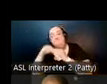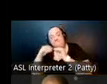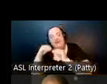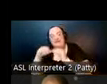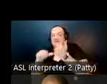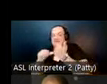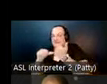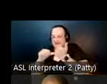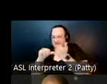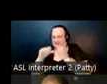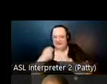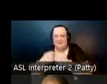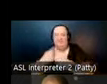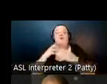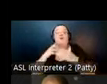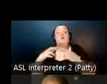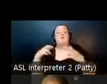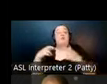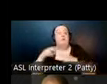For Region 1,